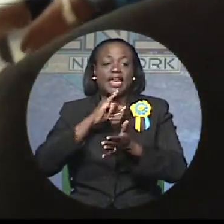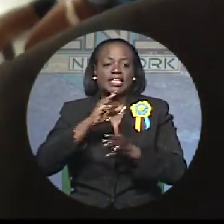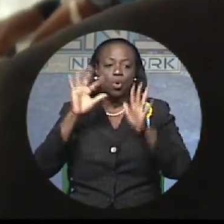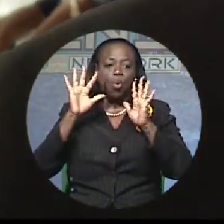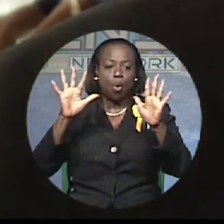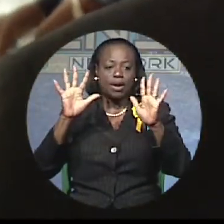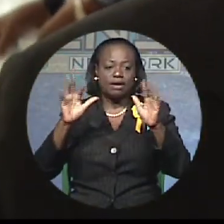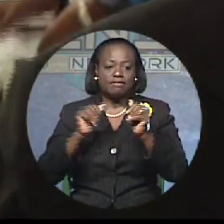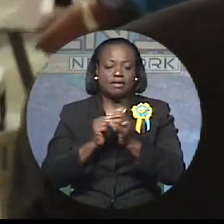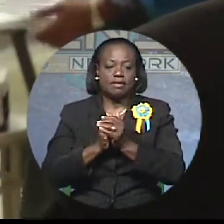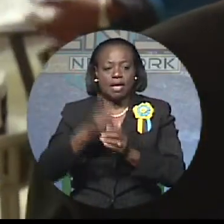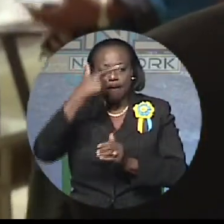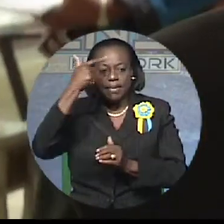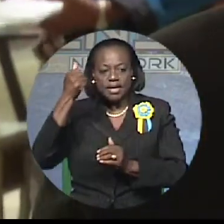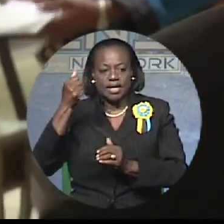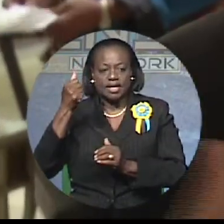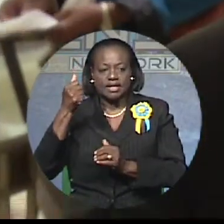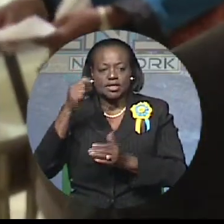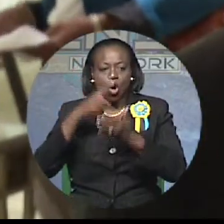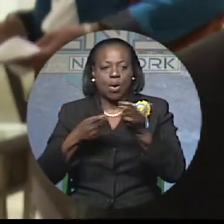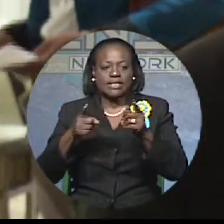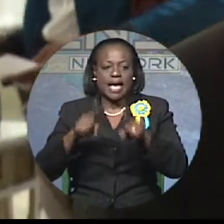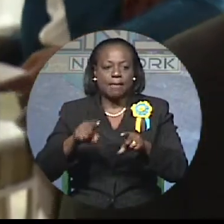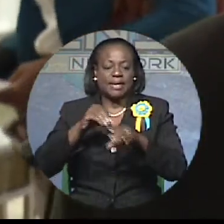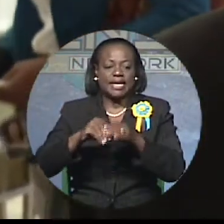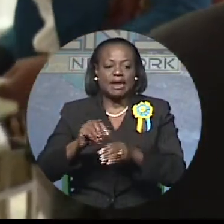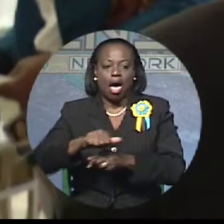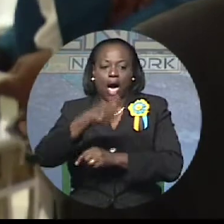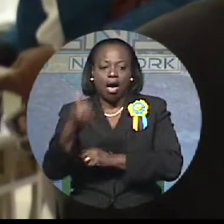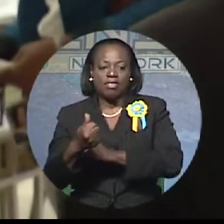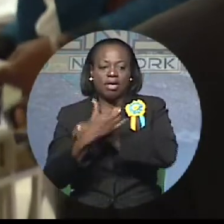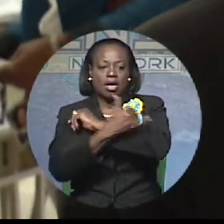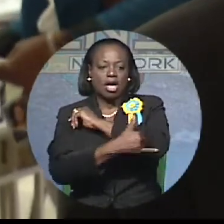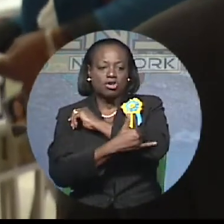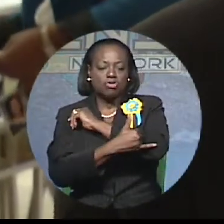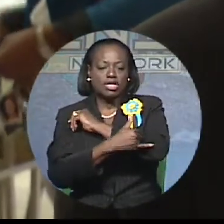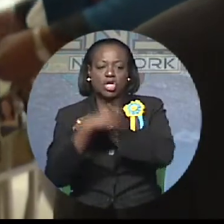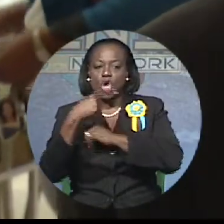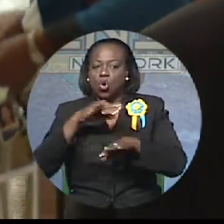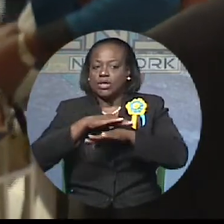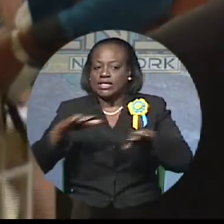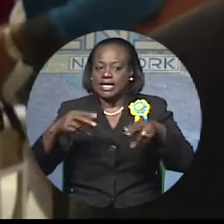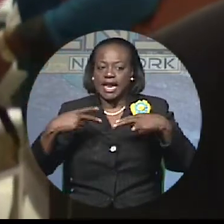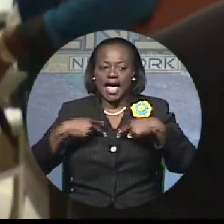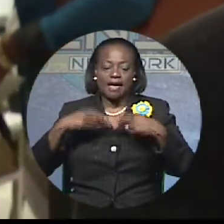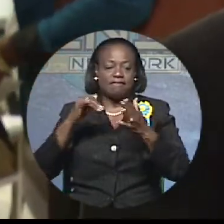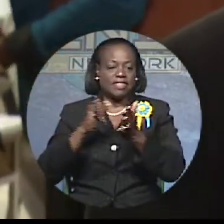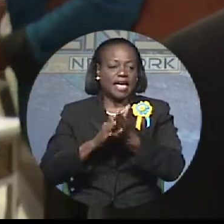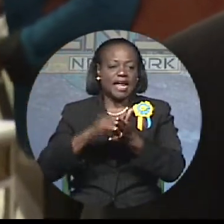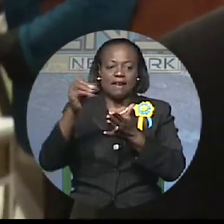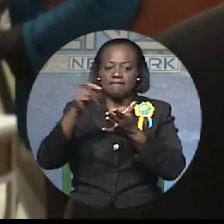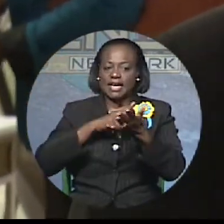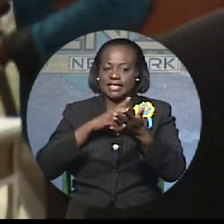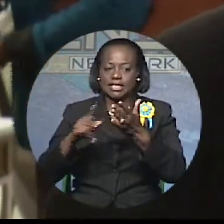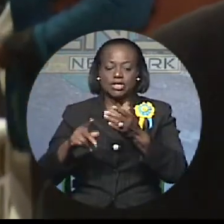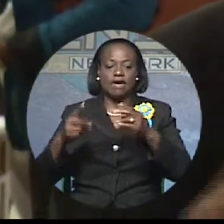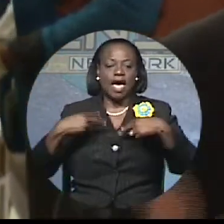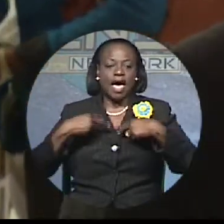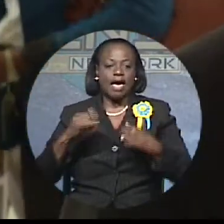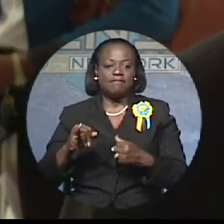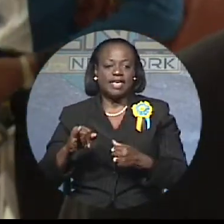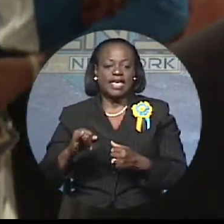is remarkable. Because you see what has happened with other countries who didn't have that advantage, who didn't have the advantage of